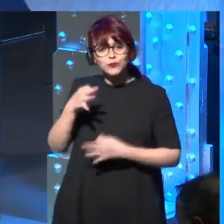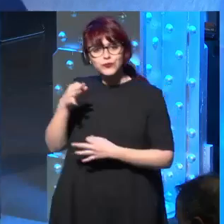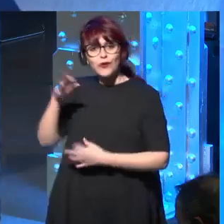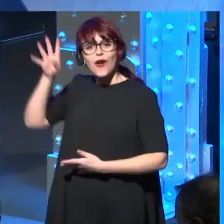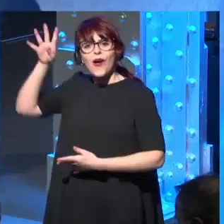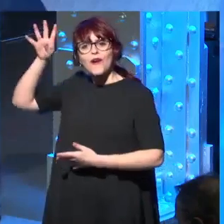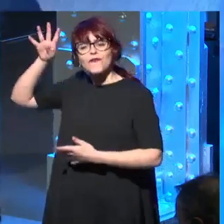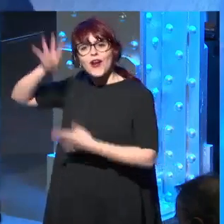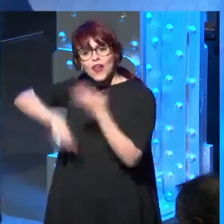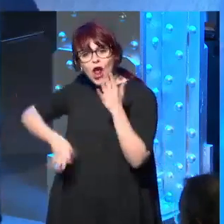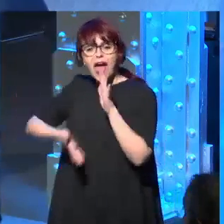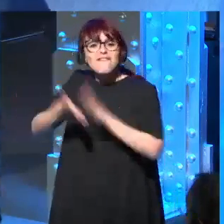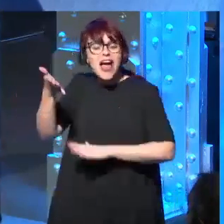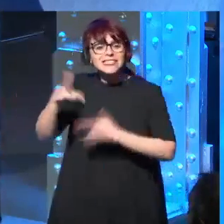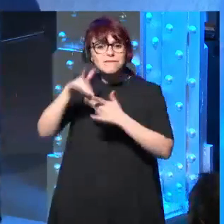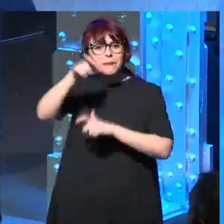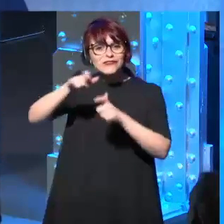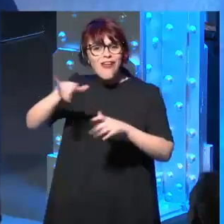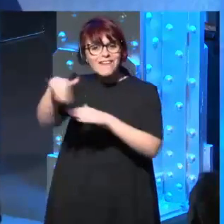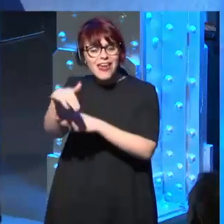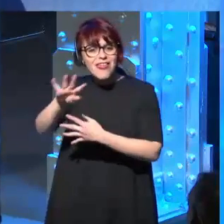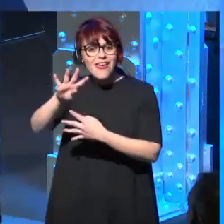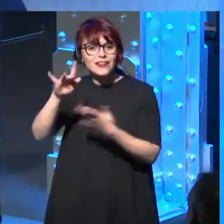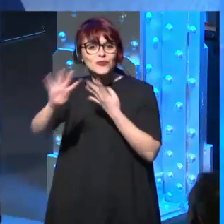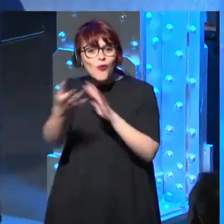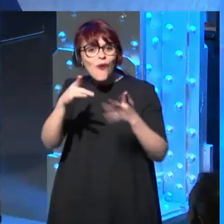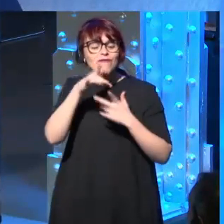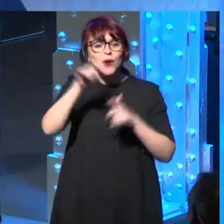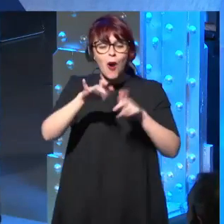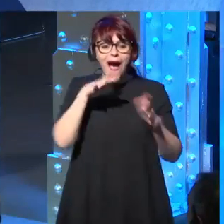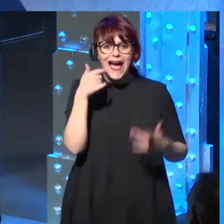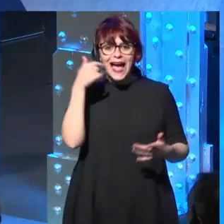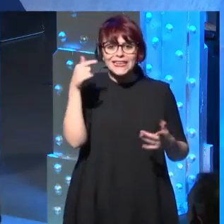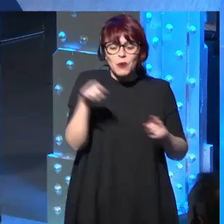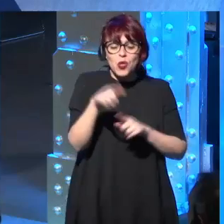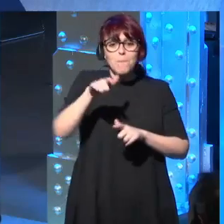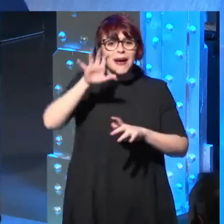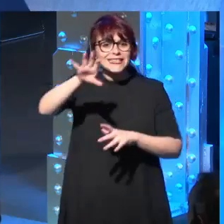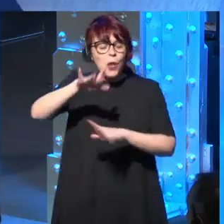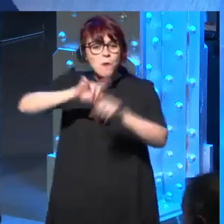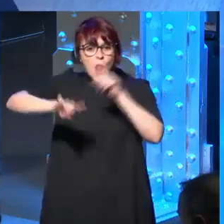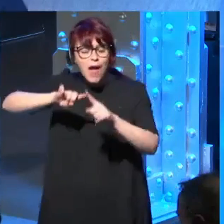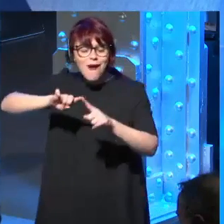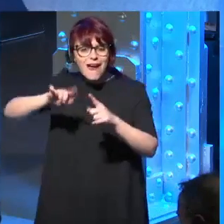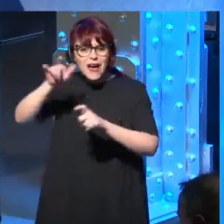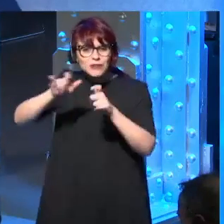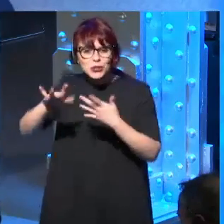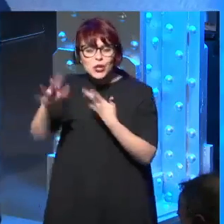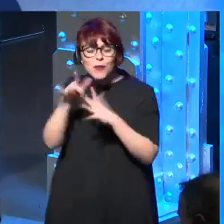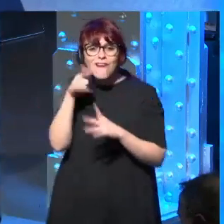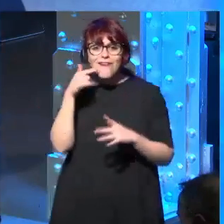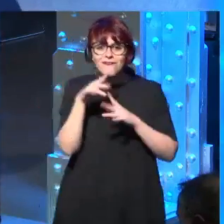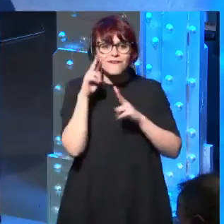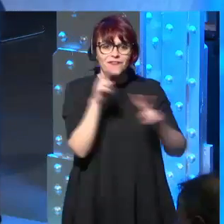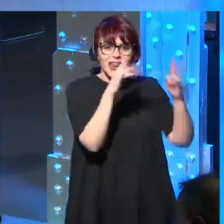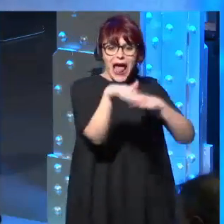because I'm coming from politically troubled country, everyone looked happy, or that's what I thought. And I also felt